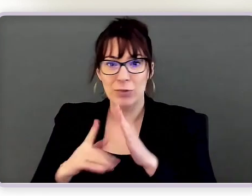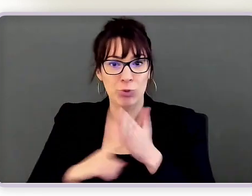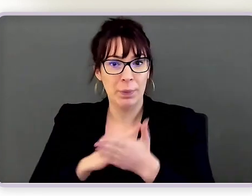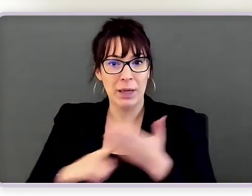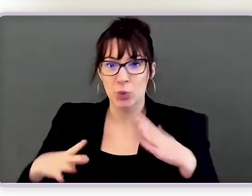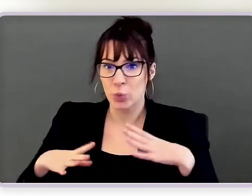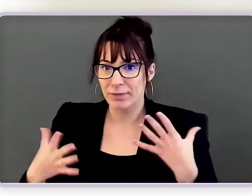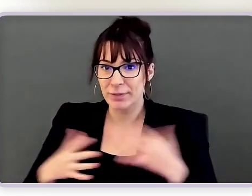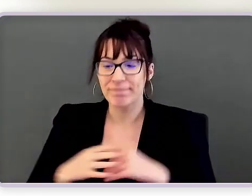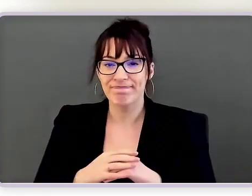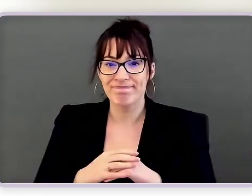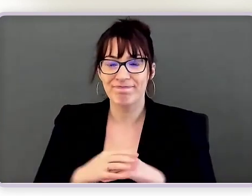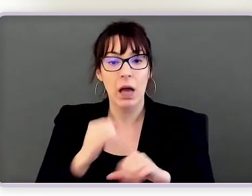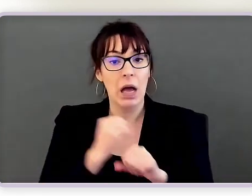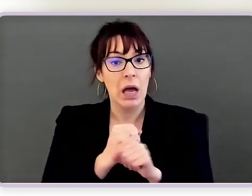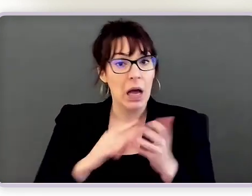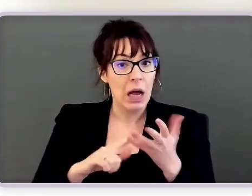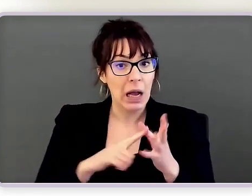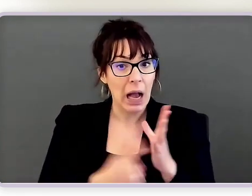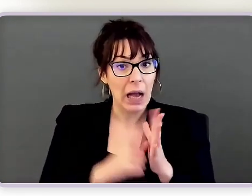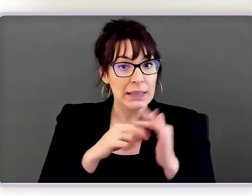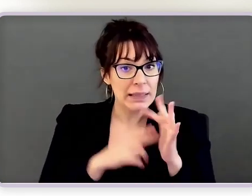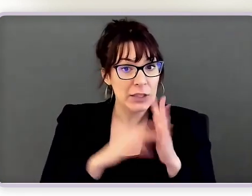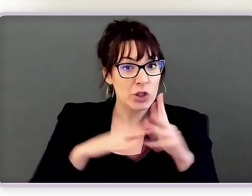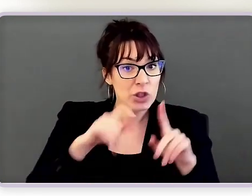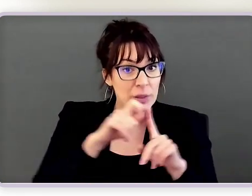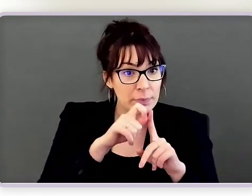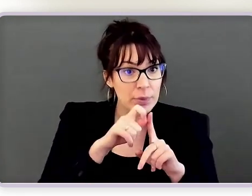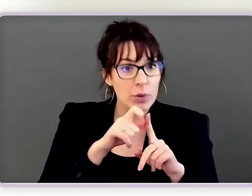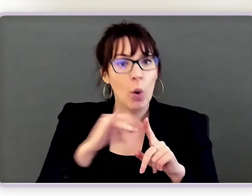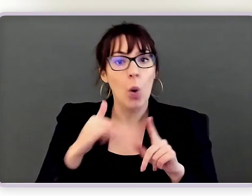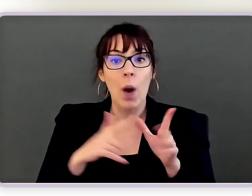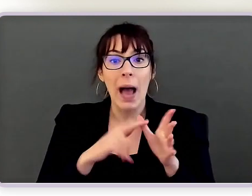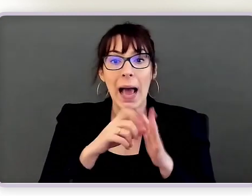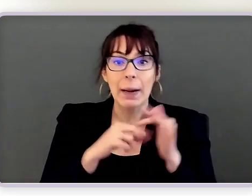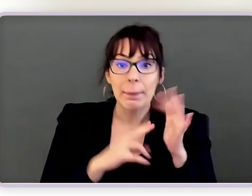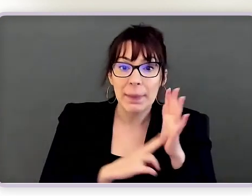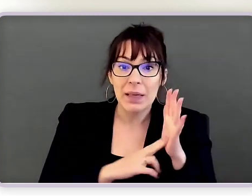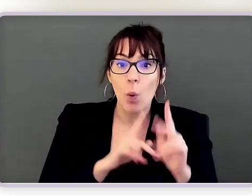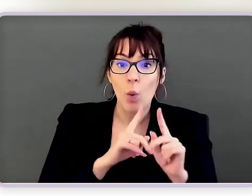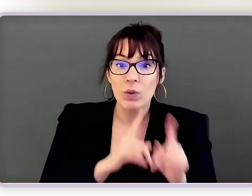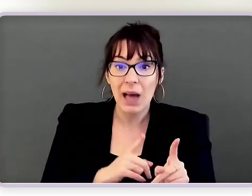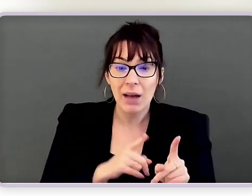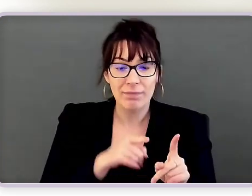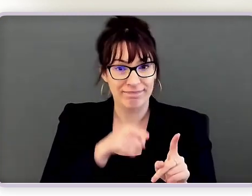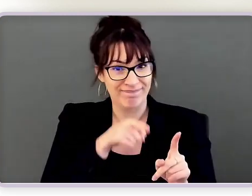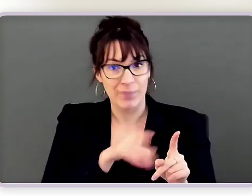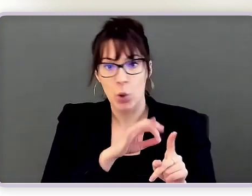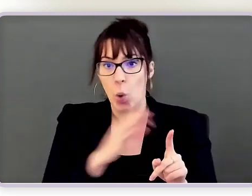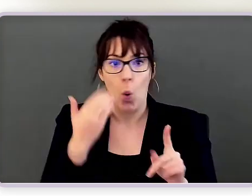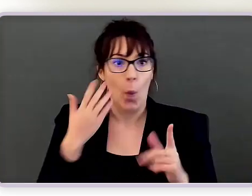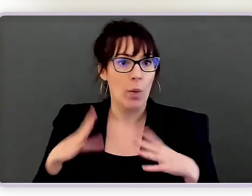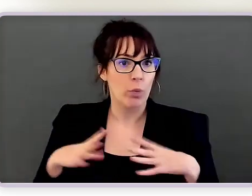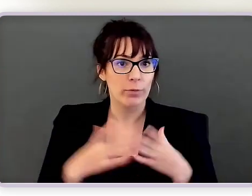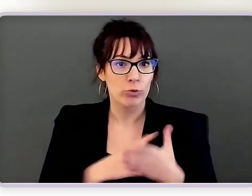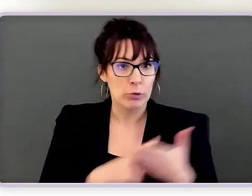which are nearly always over people that have a disability. Family matters, we have people